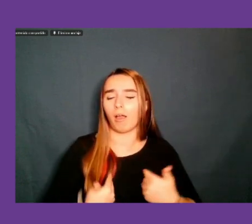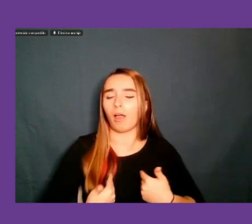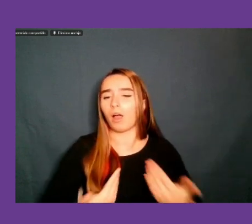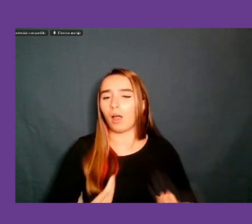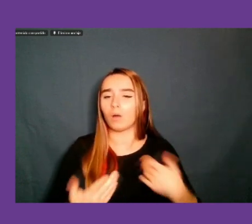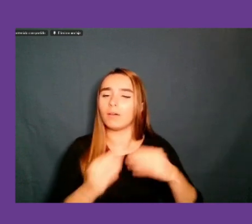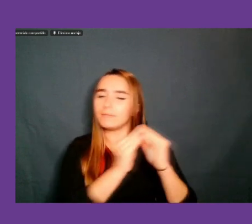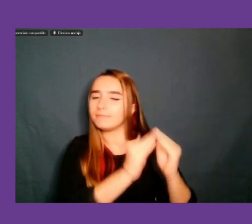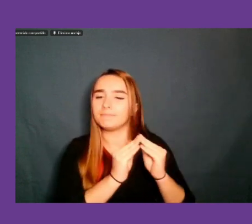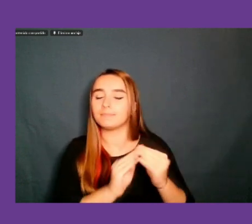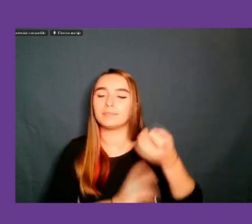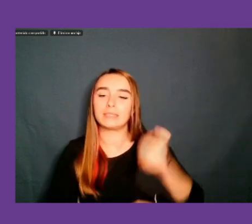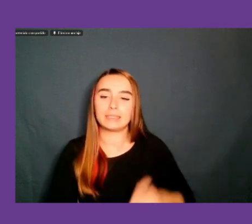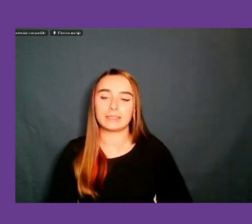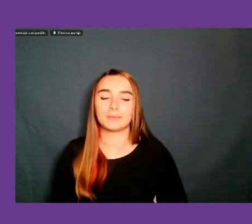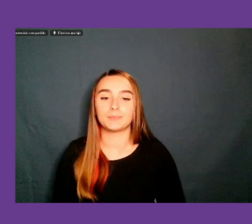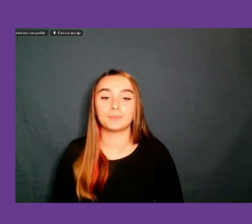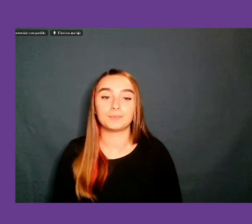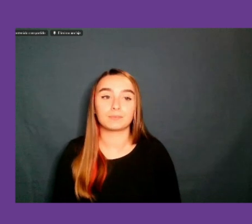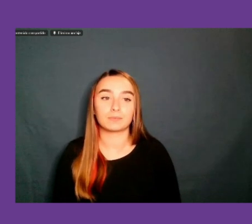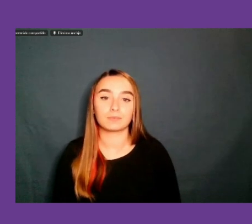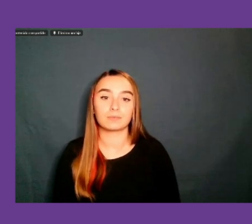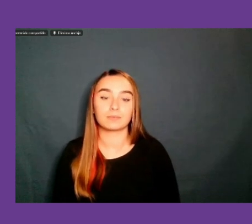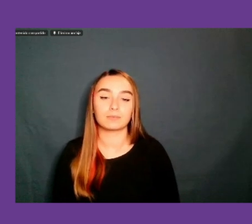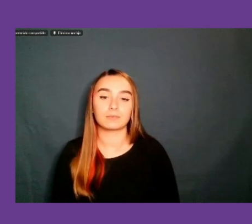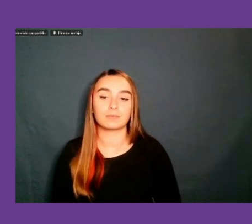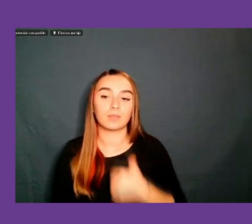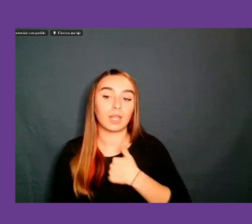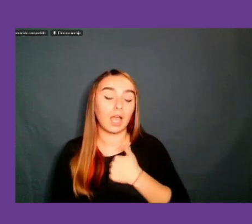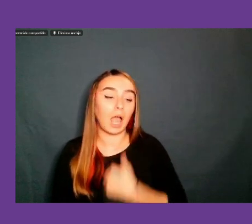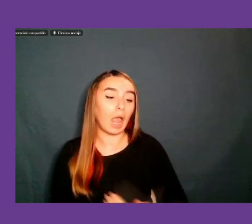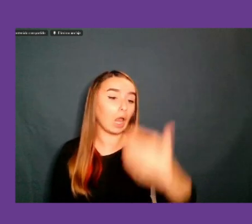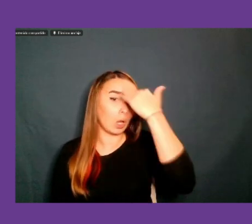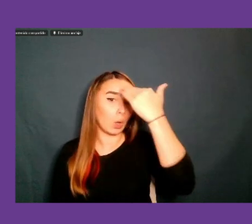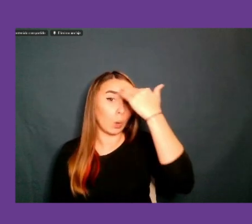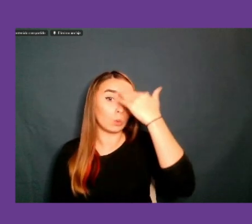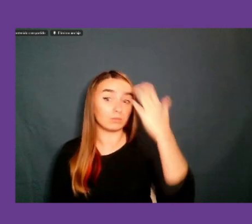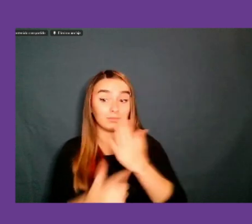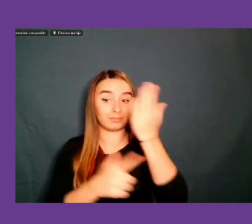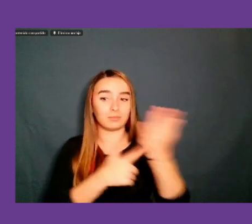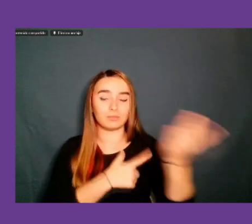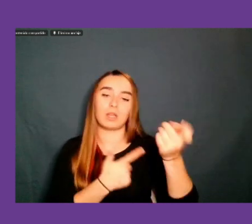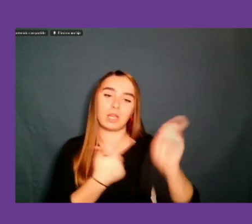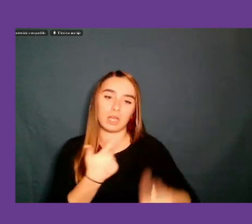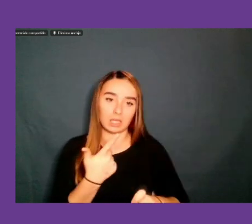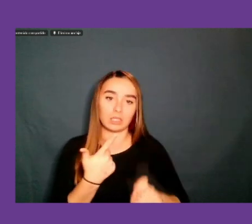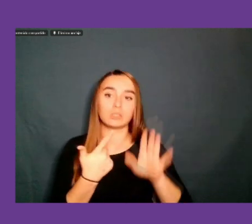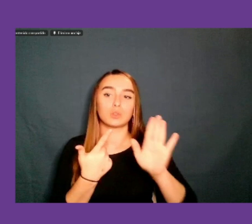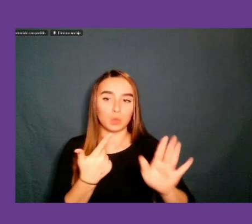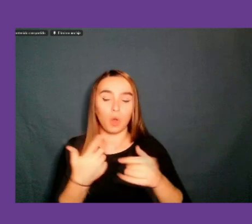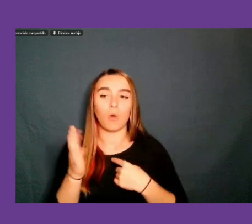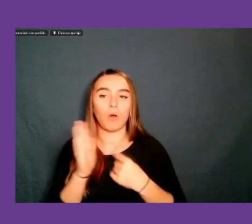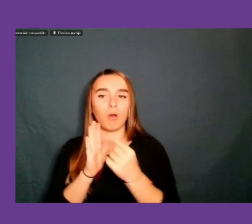the standards. And I am convinced that we need both. In fact, we need like measure, but